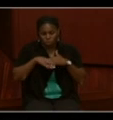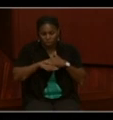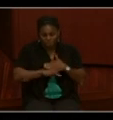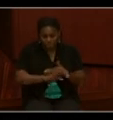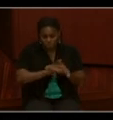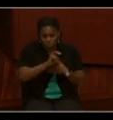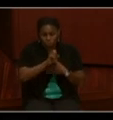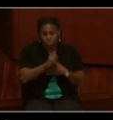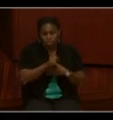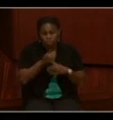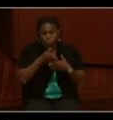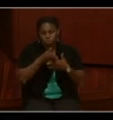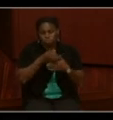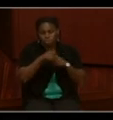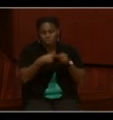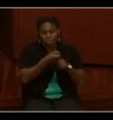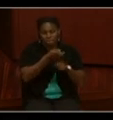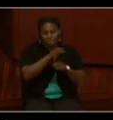between 1908 and